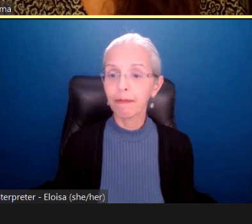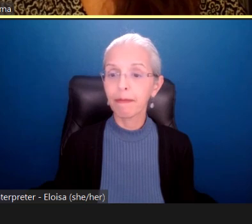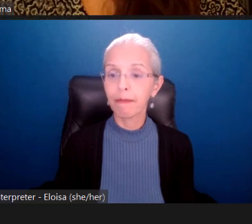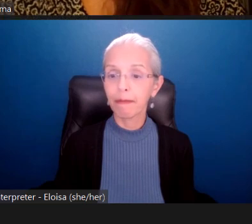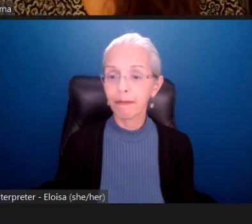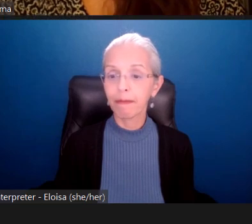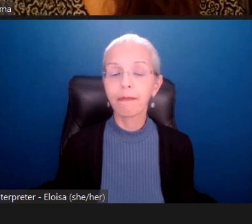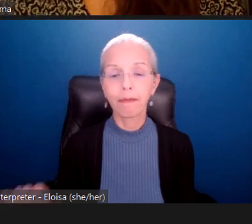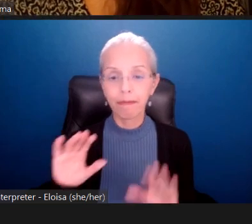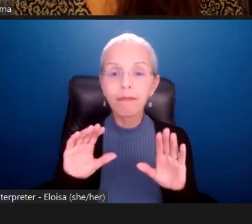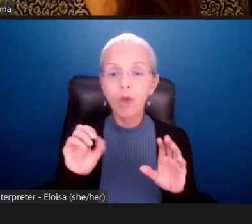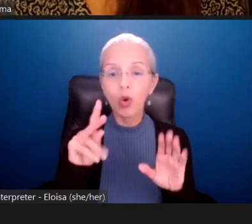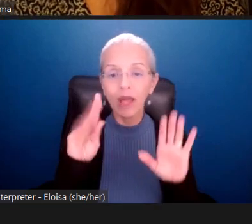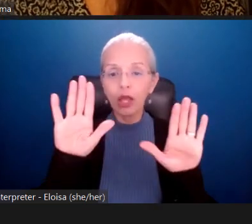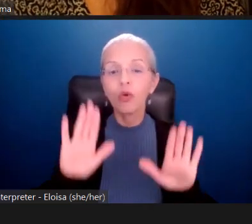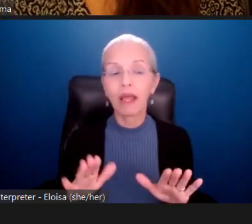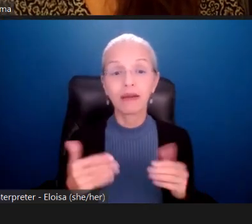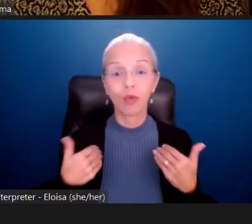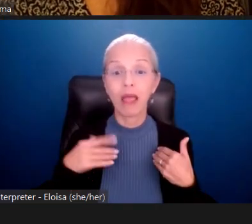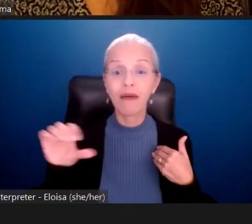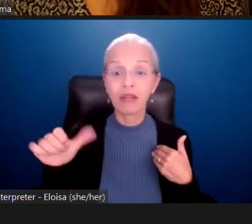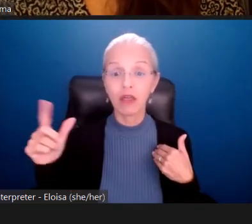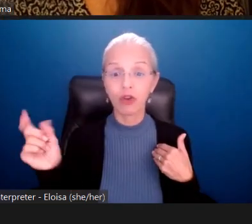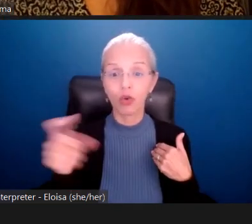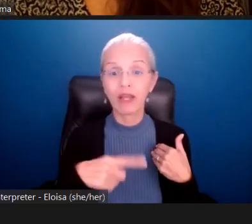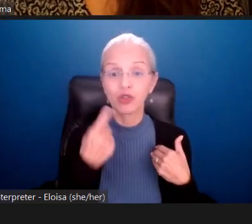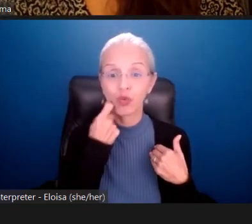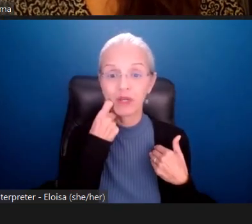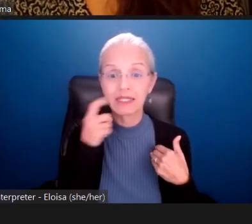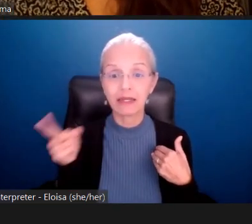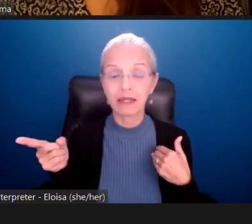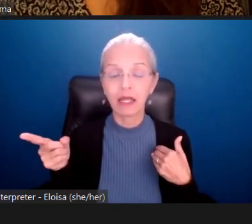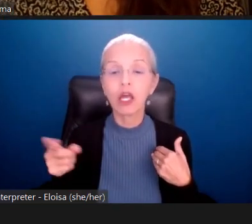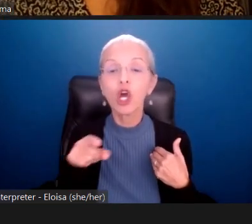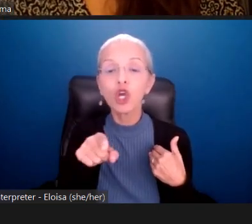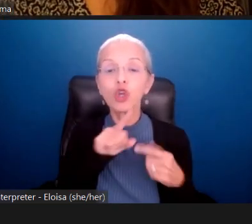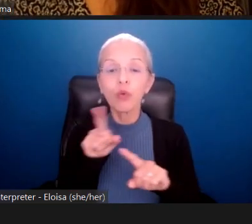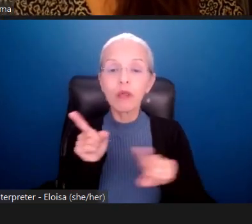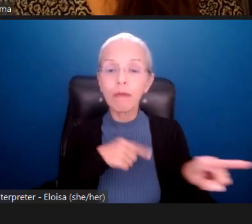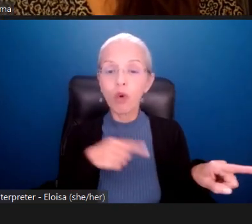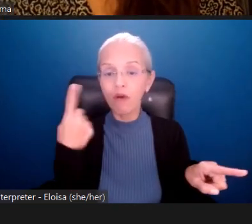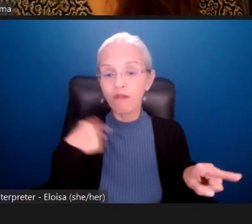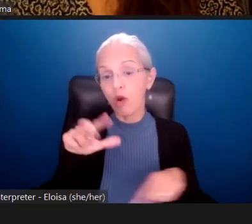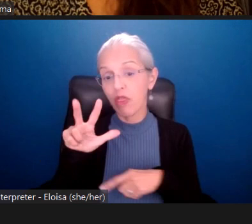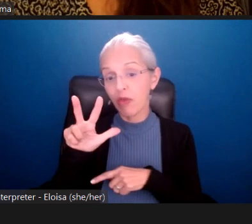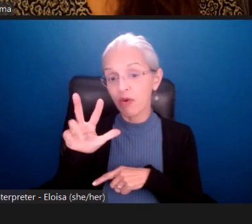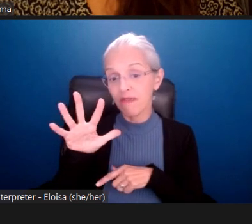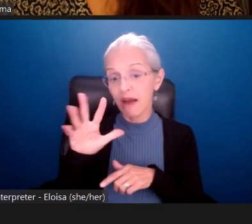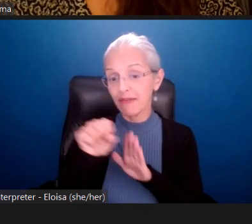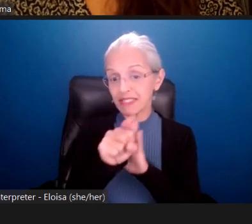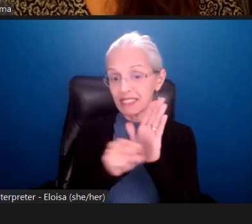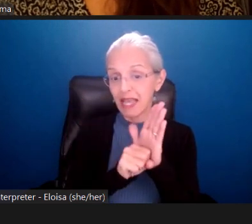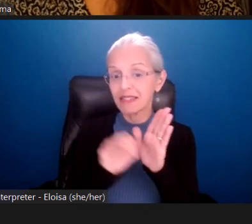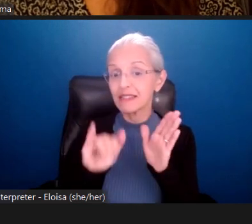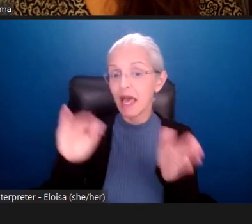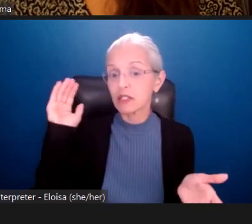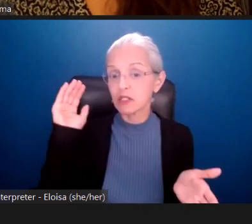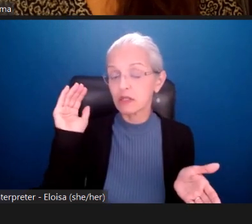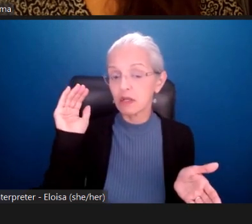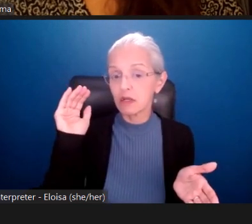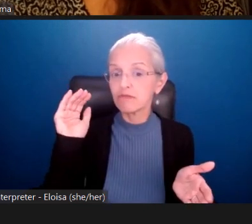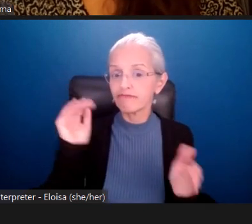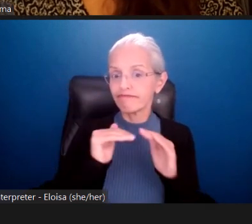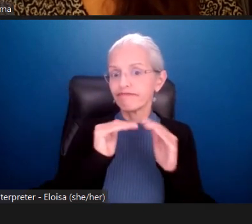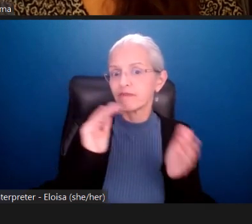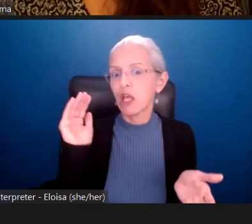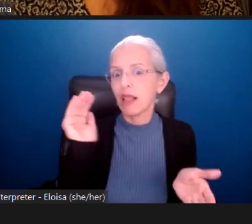Okay, great. We have another question here that just came in. You report for 35 states, which is substantially